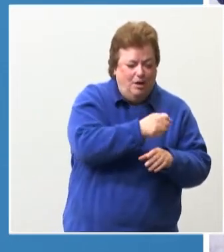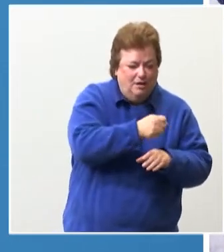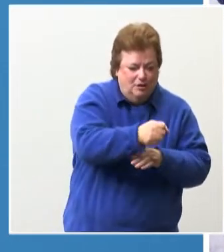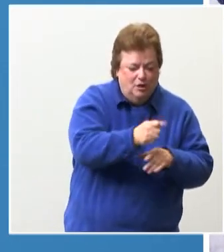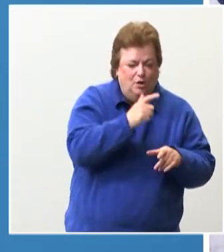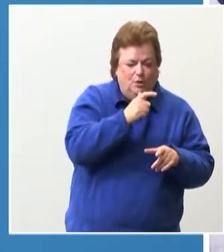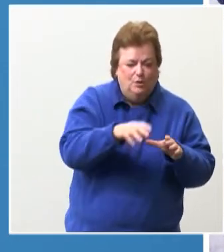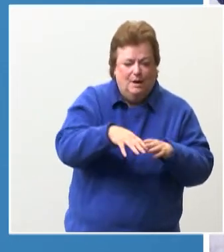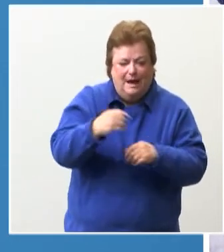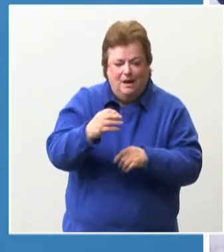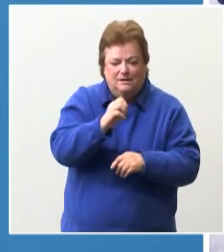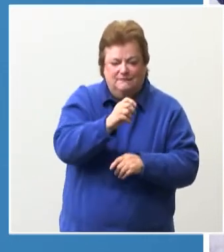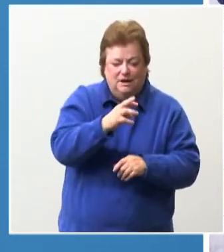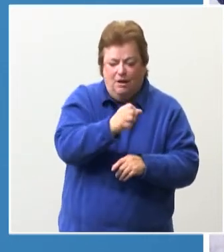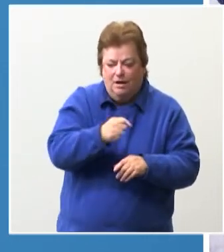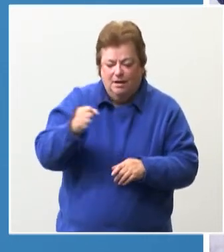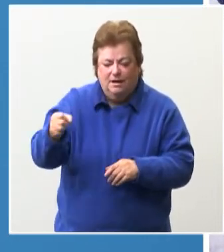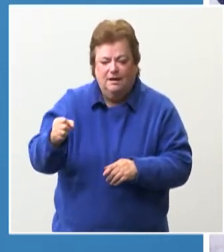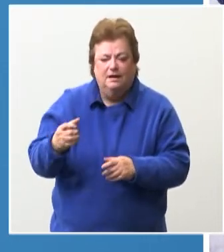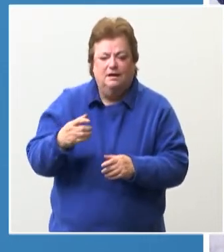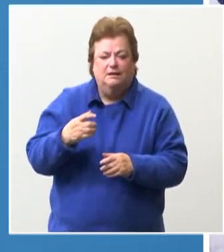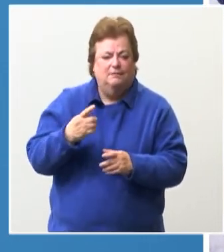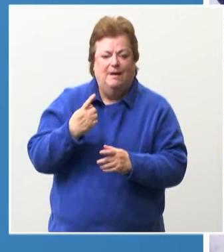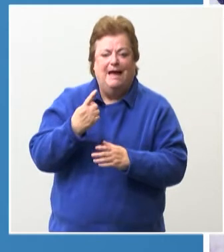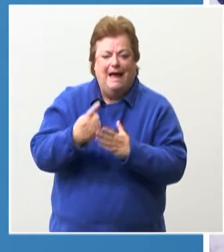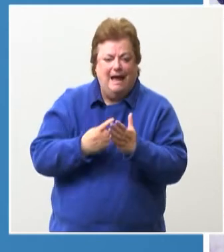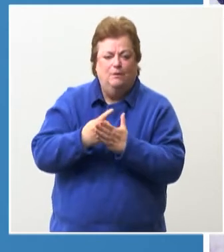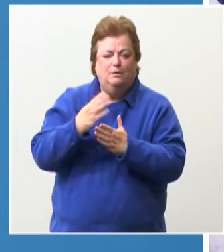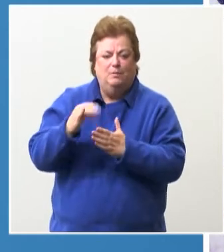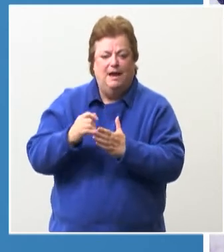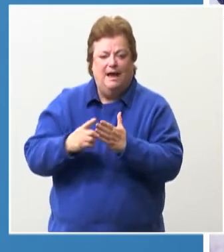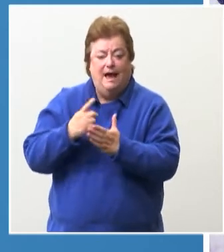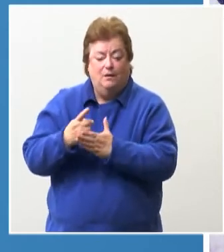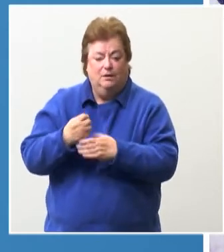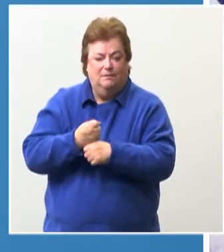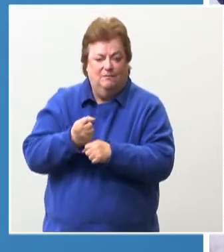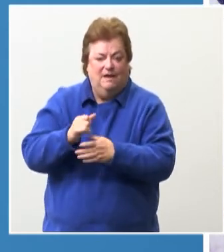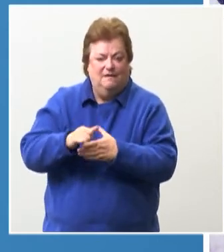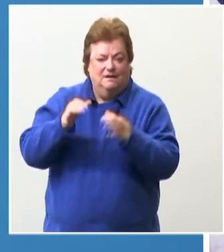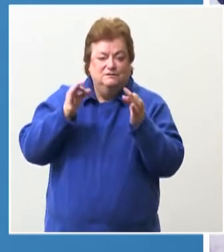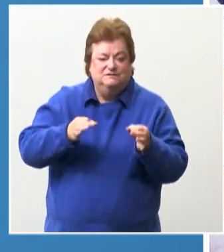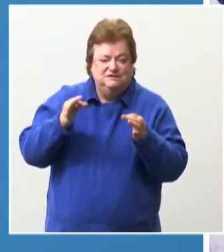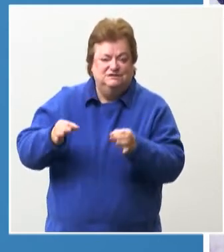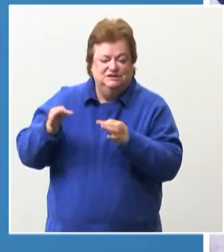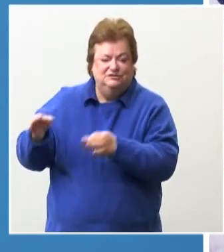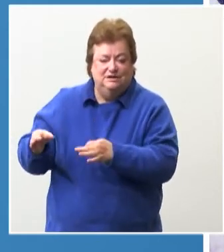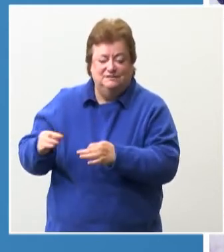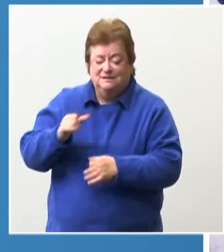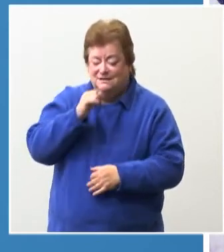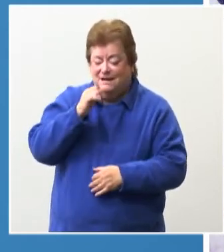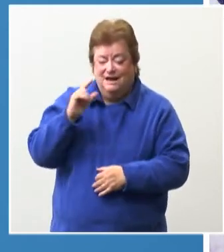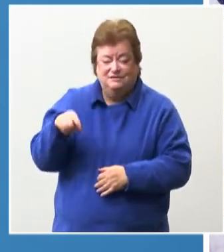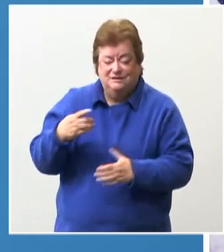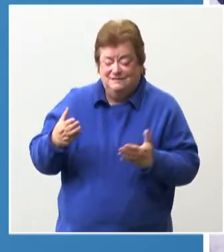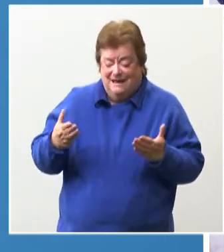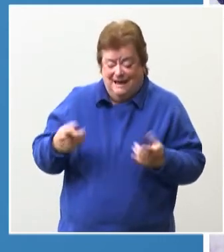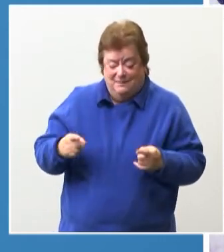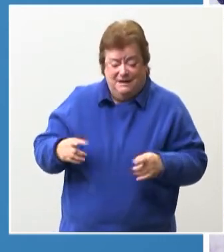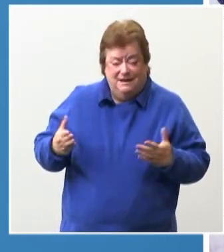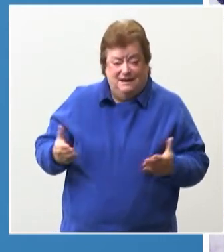happening really on an hour-by-hour basis right now. This is not happening just in Lincoln, and I'll tell you that with